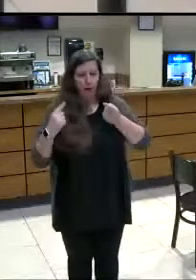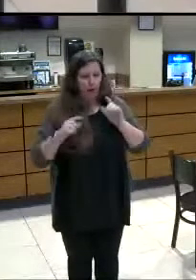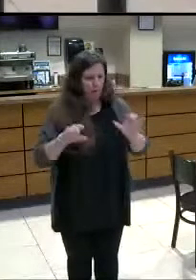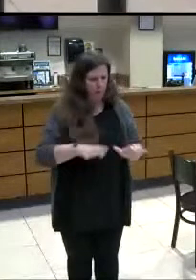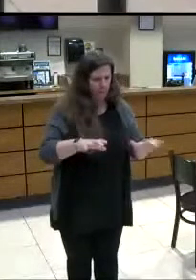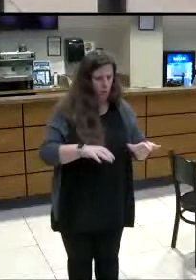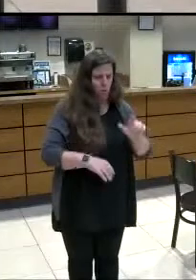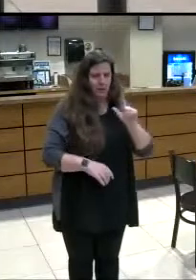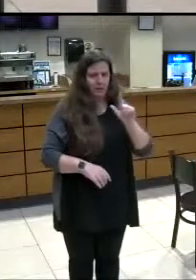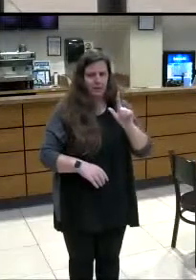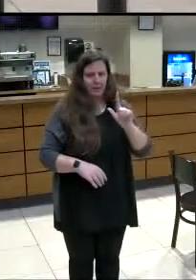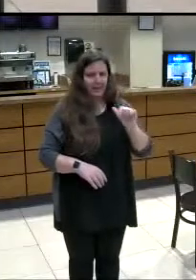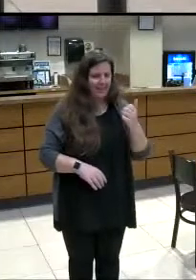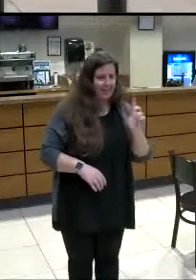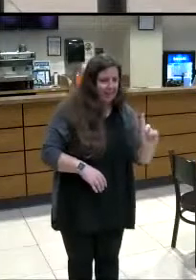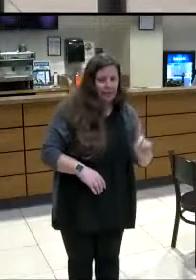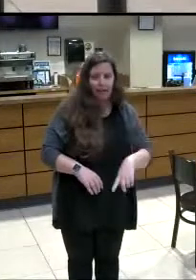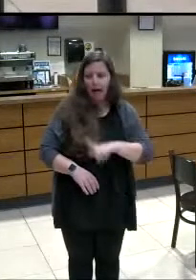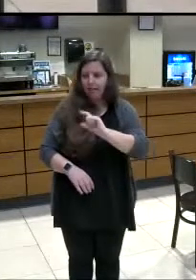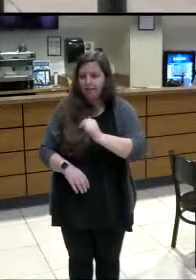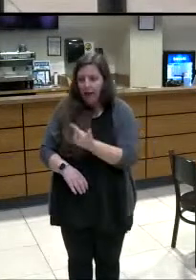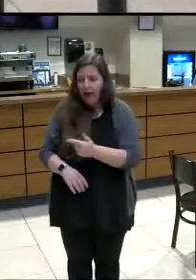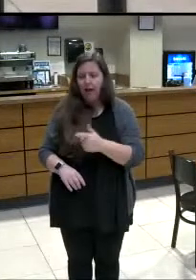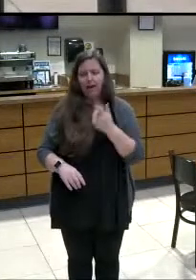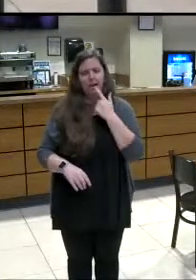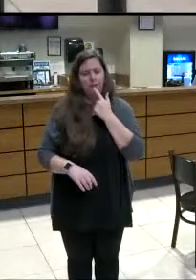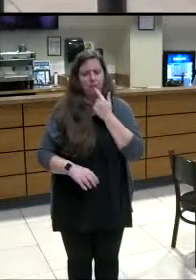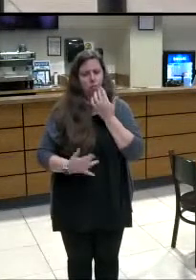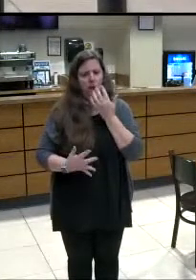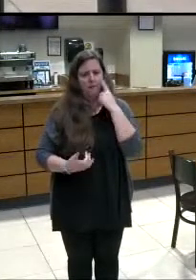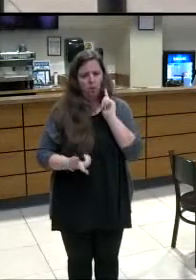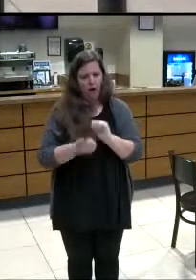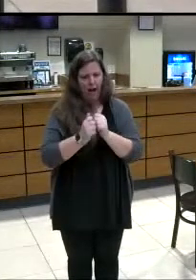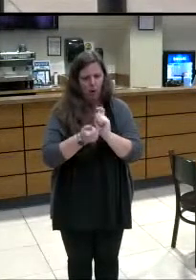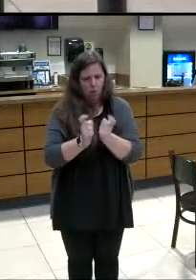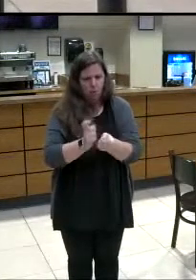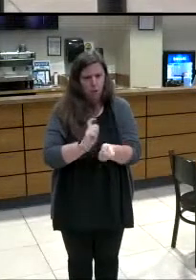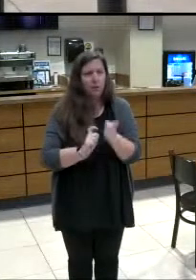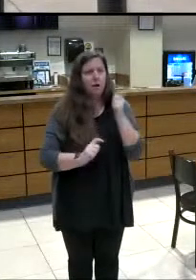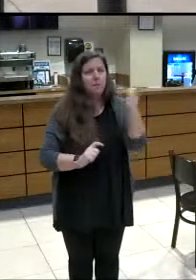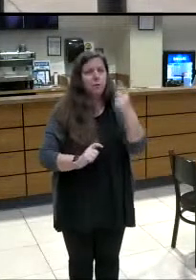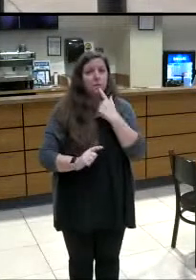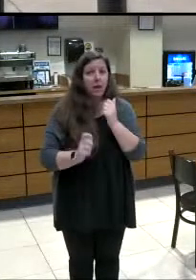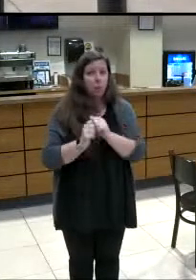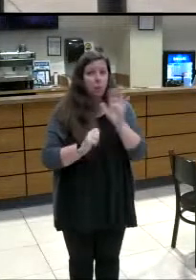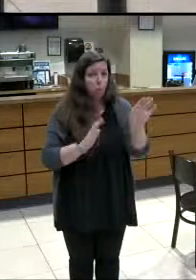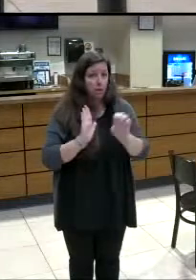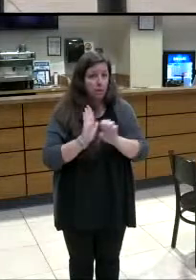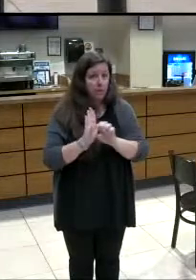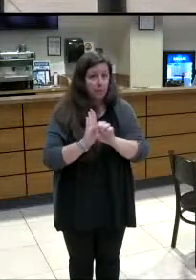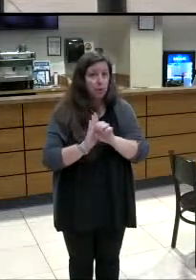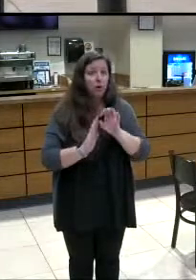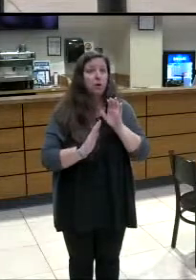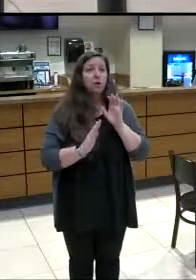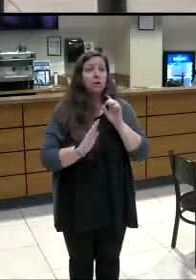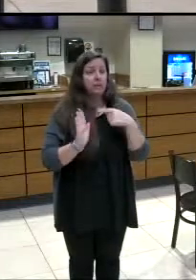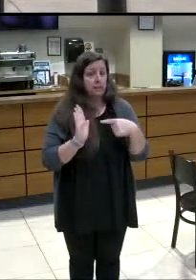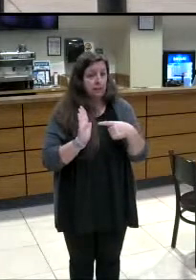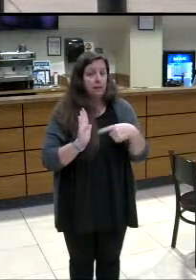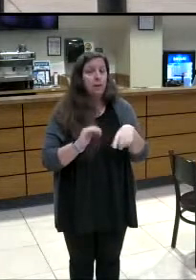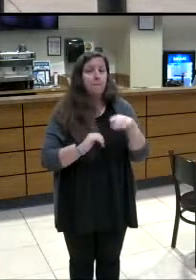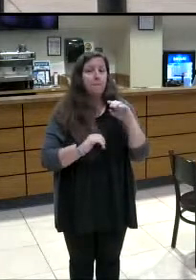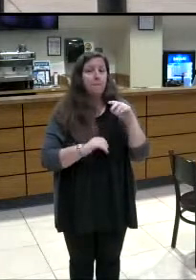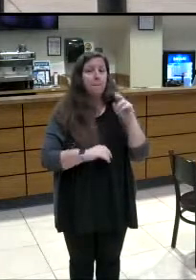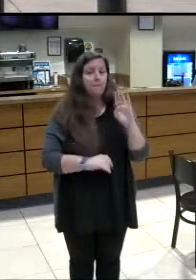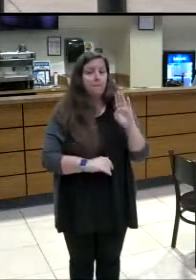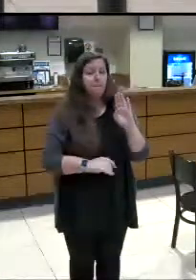that modification, you know, like you stated with your example of previous schools, you know, so if